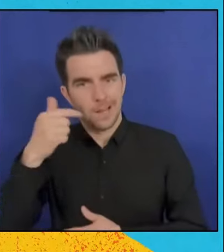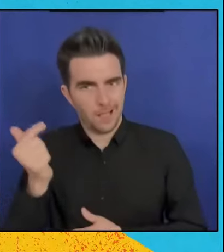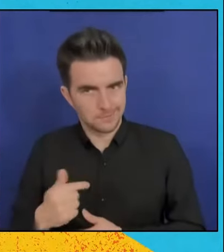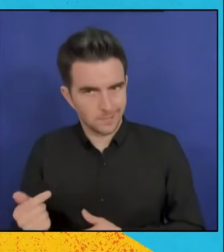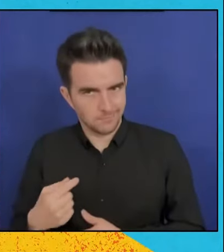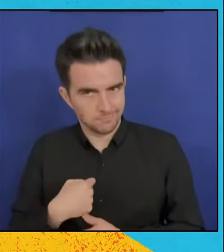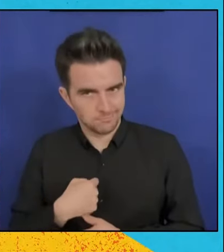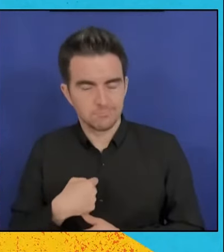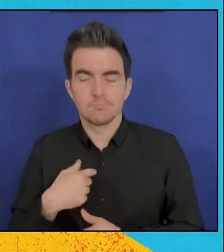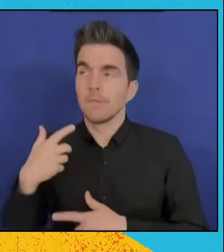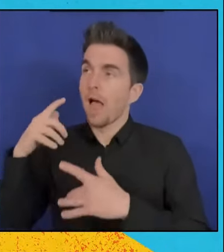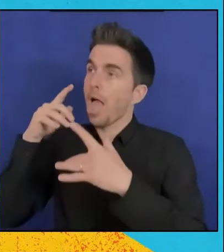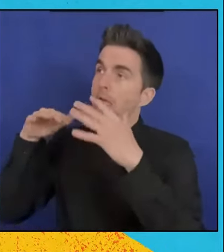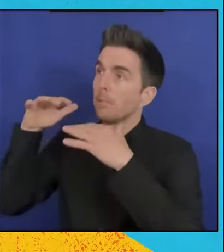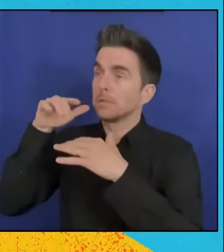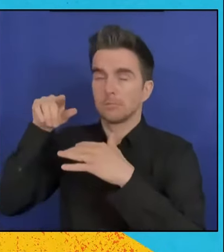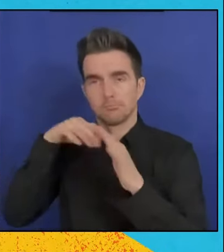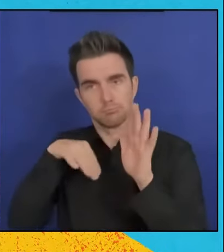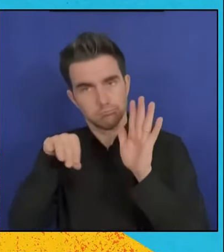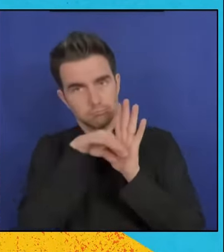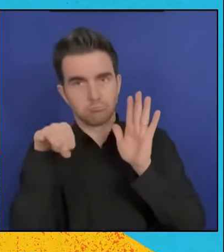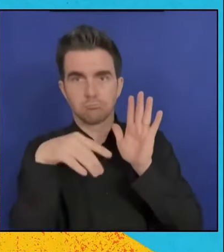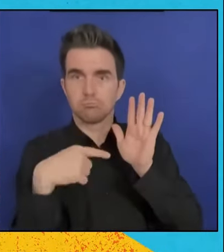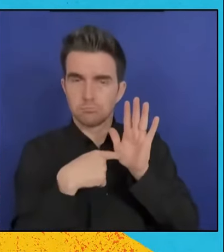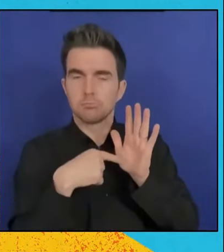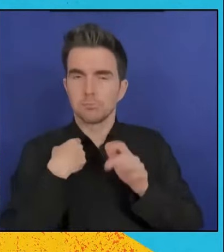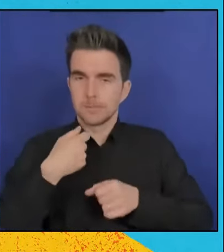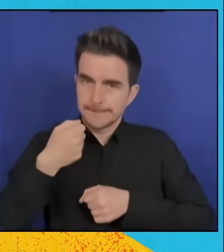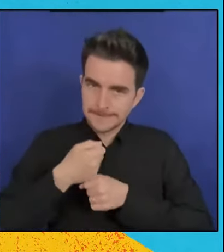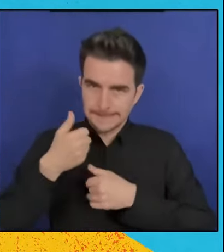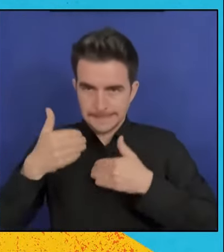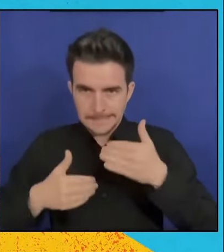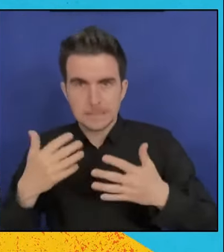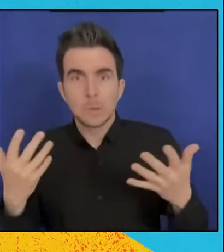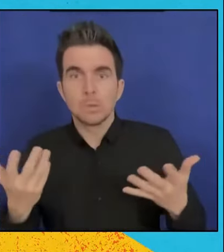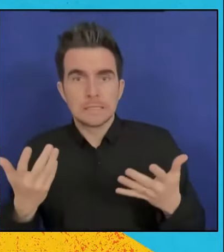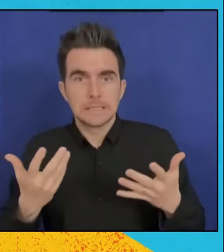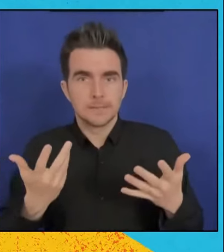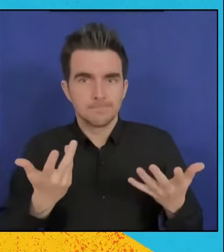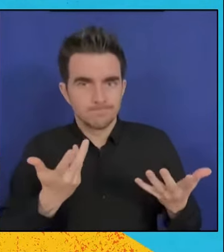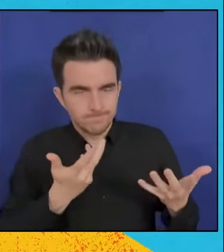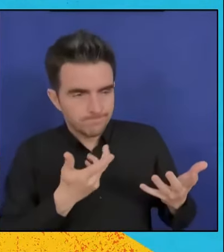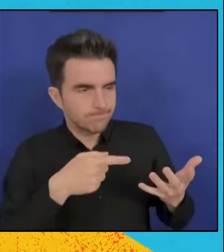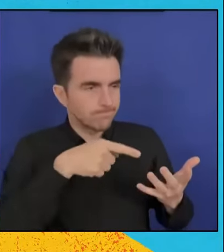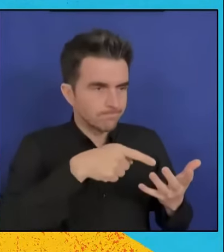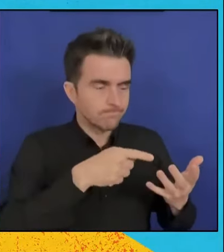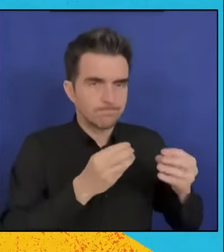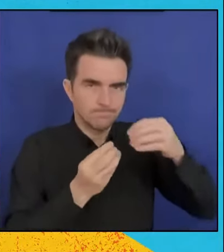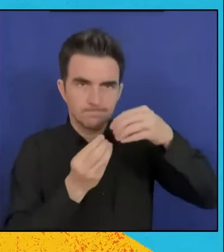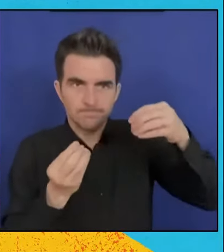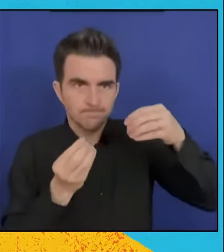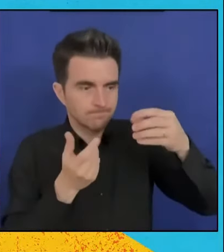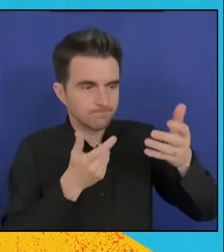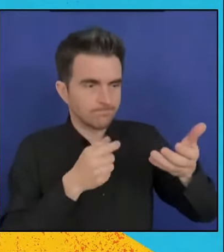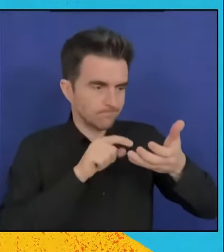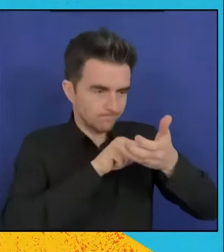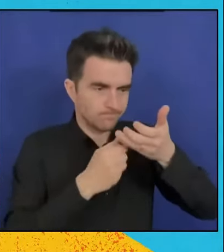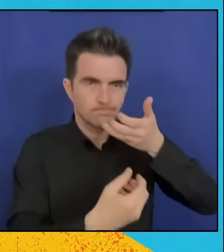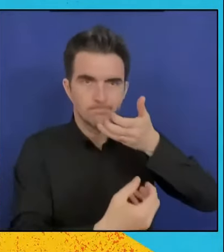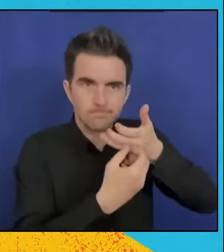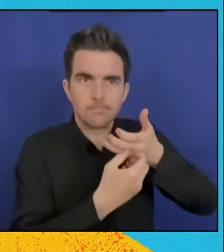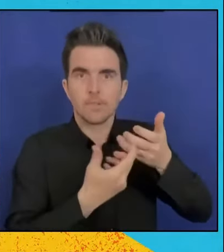to create energy storage systems to power up our homes. So I will be telling you a story today. I was born in a village